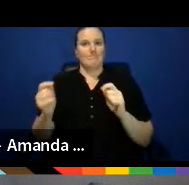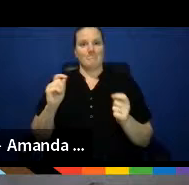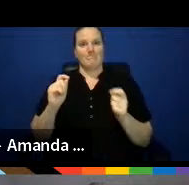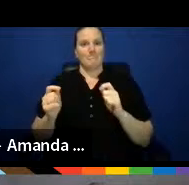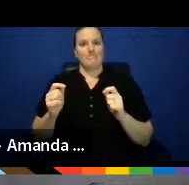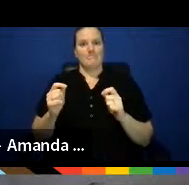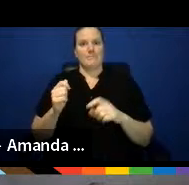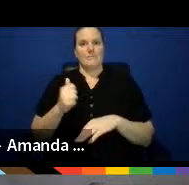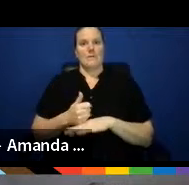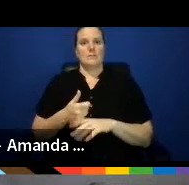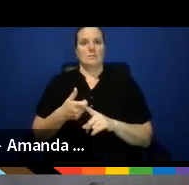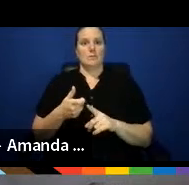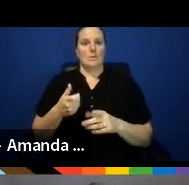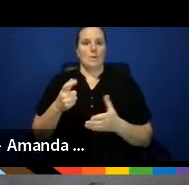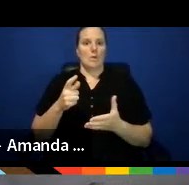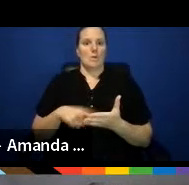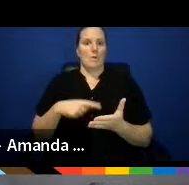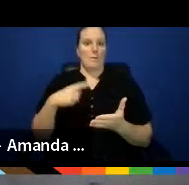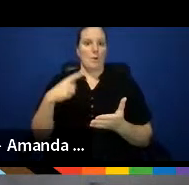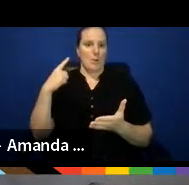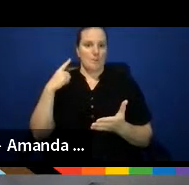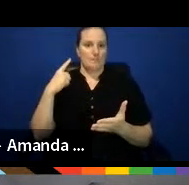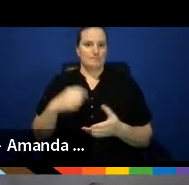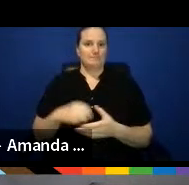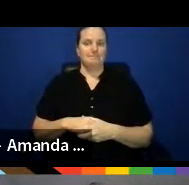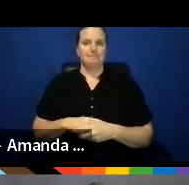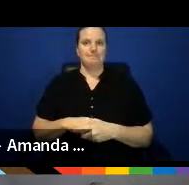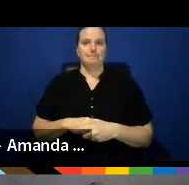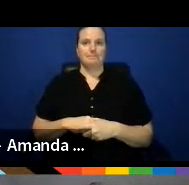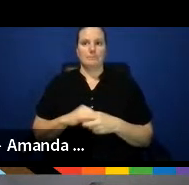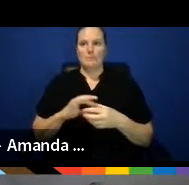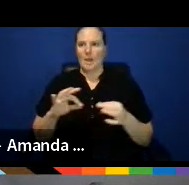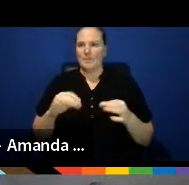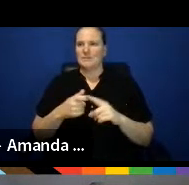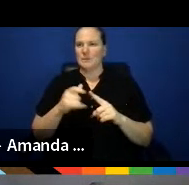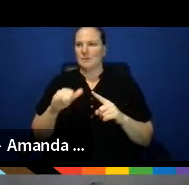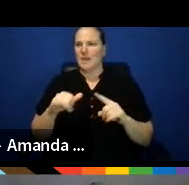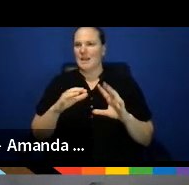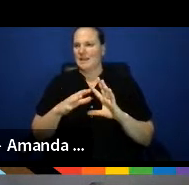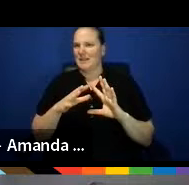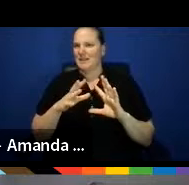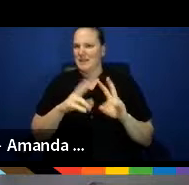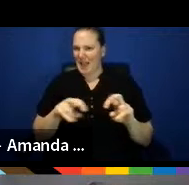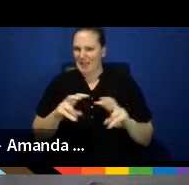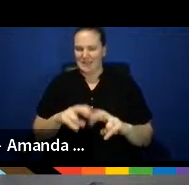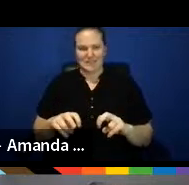upon what we heard, for comments based on the analysis,